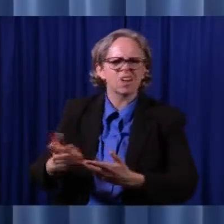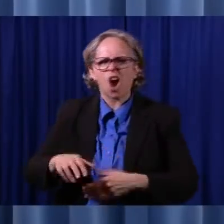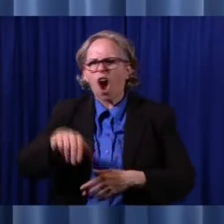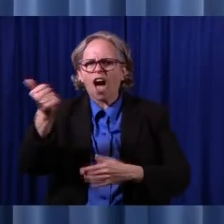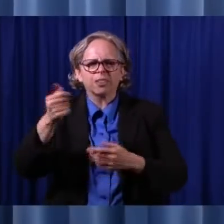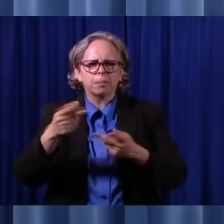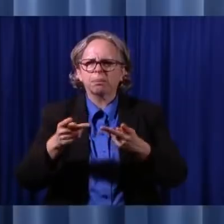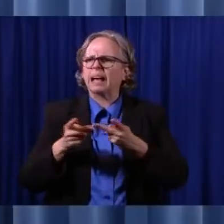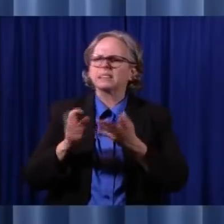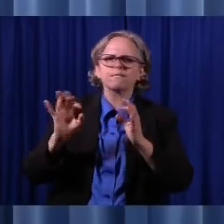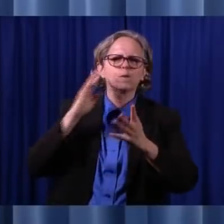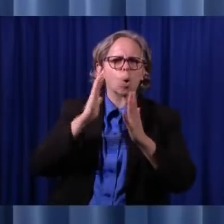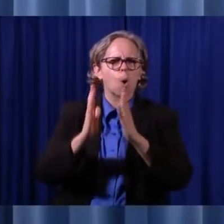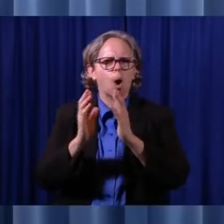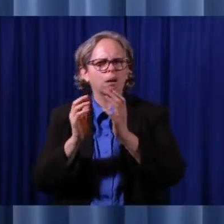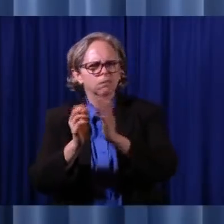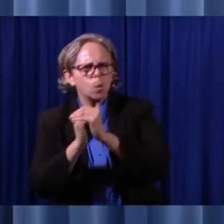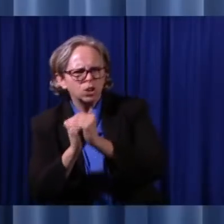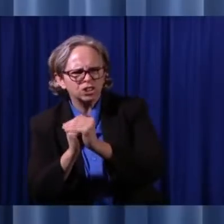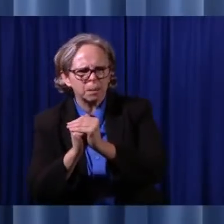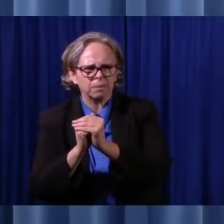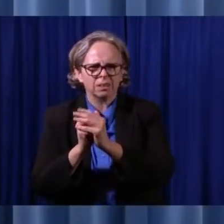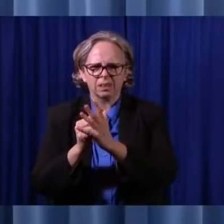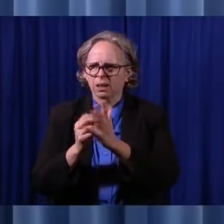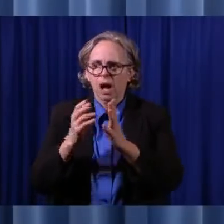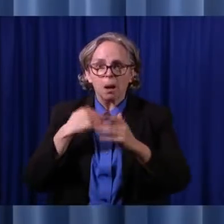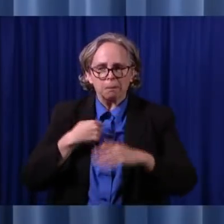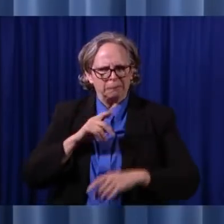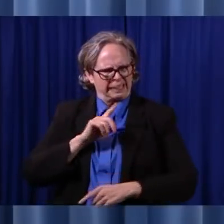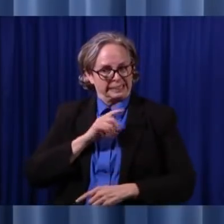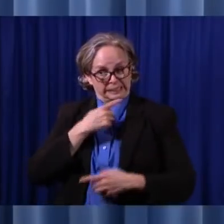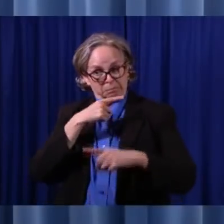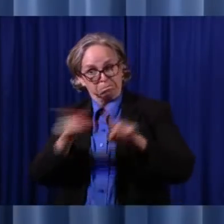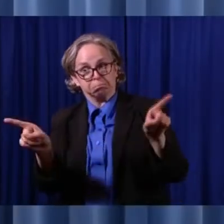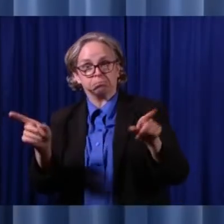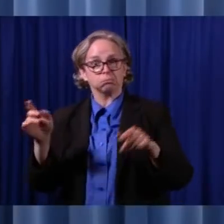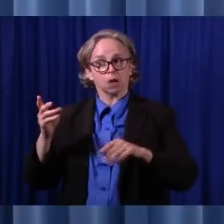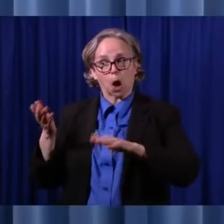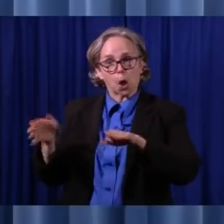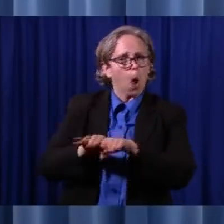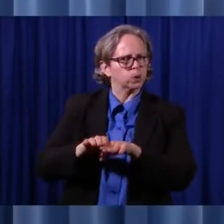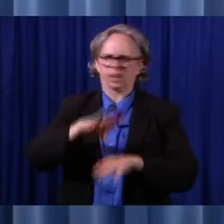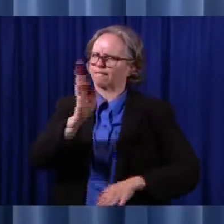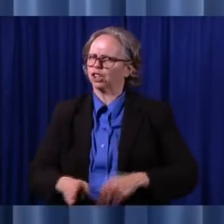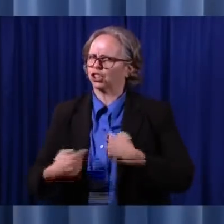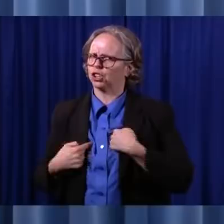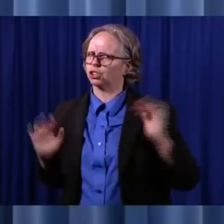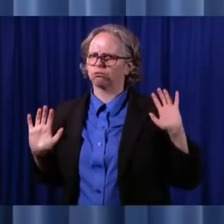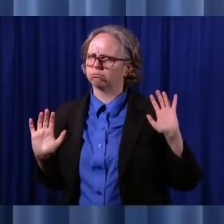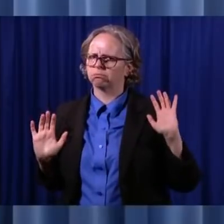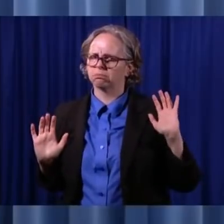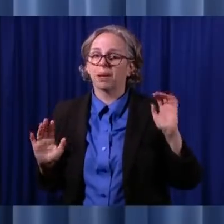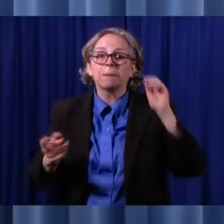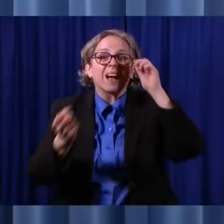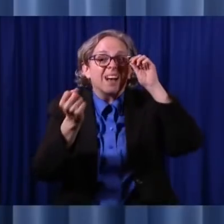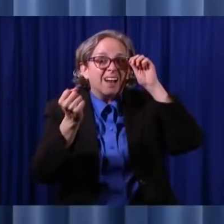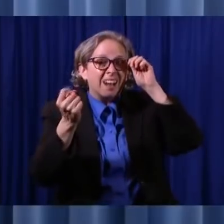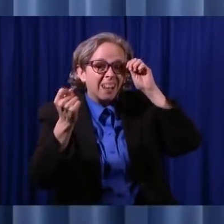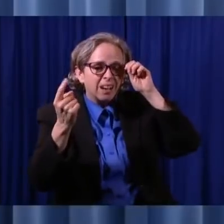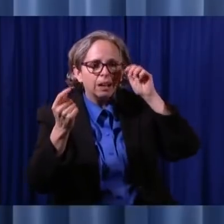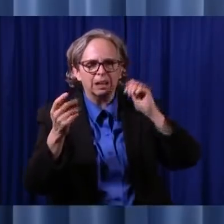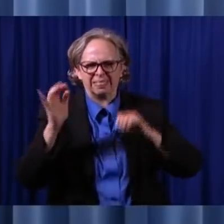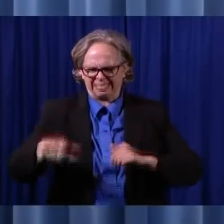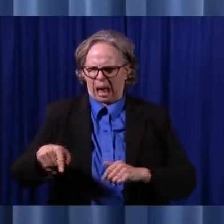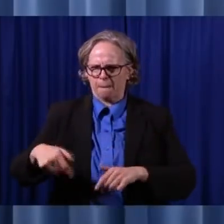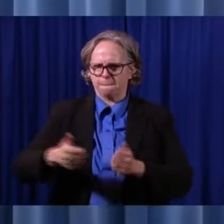been subject to any orders issued by me or Dr. Acton or this administration. We do know that most of them stopped